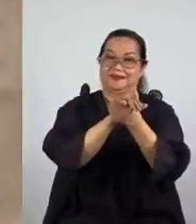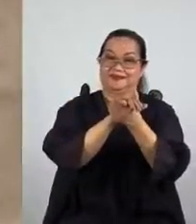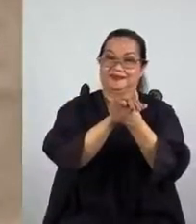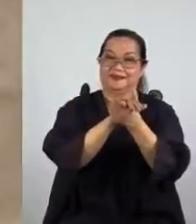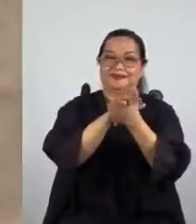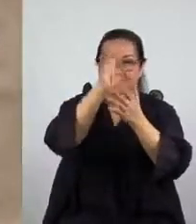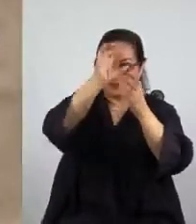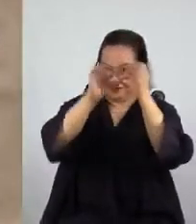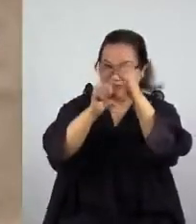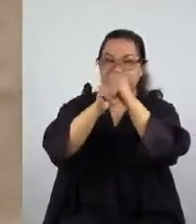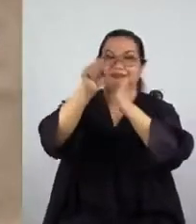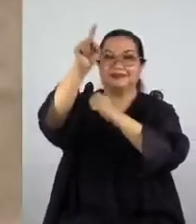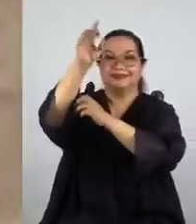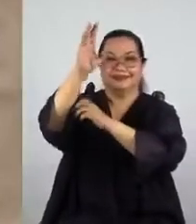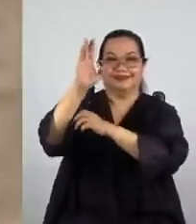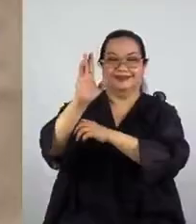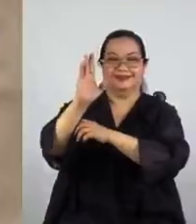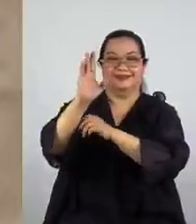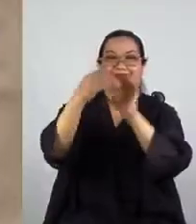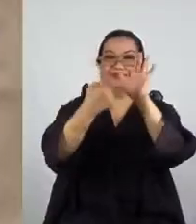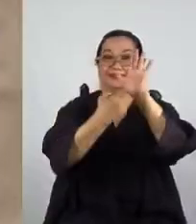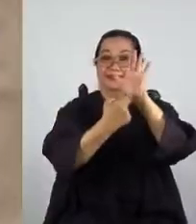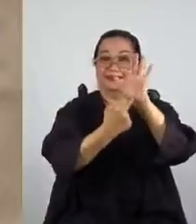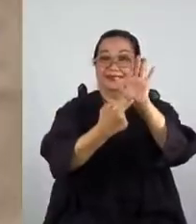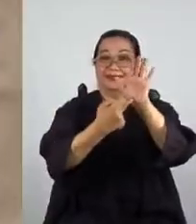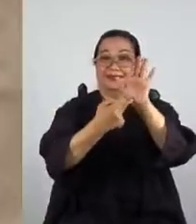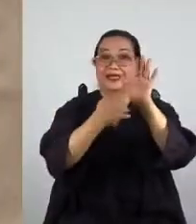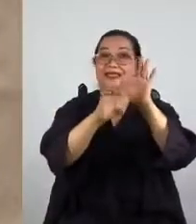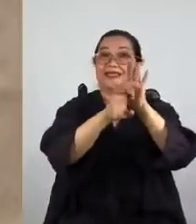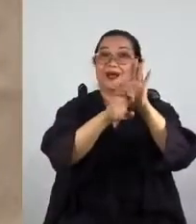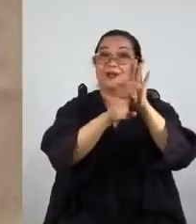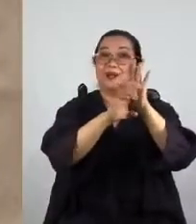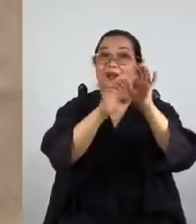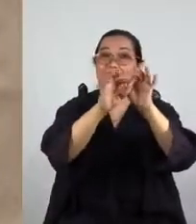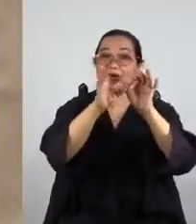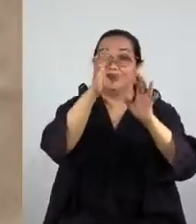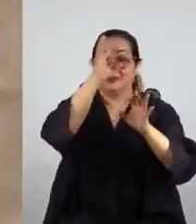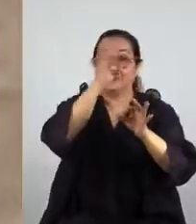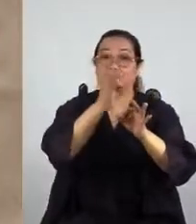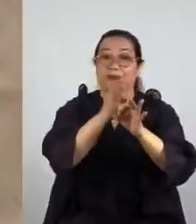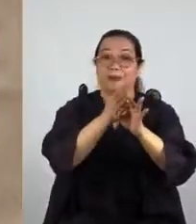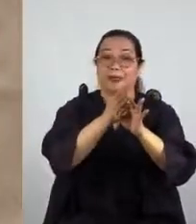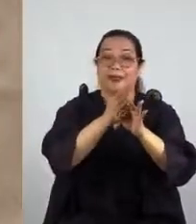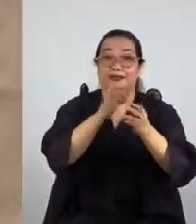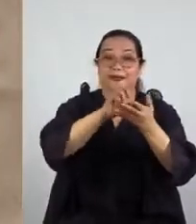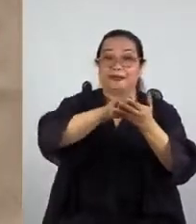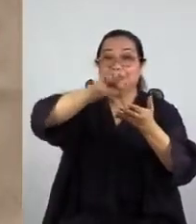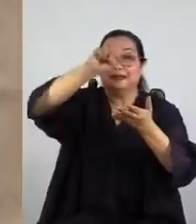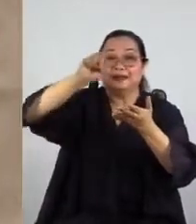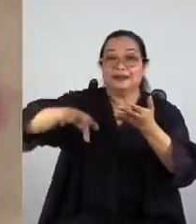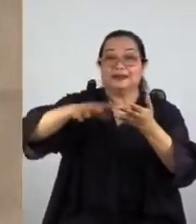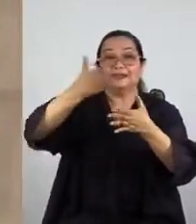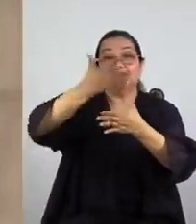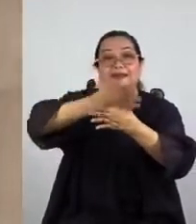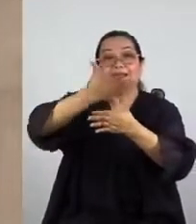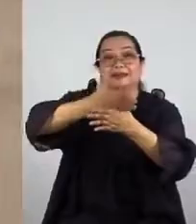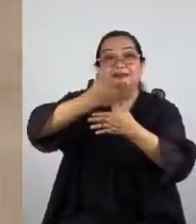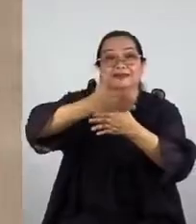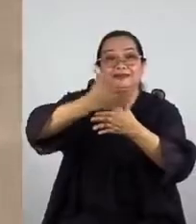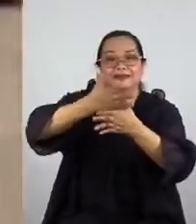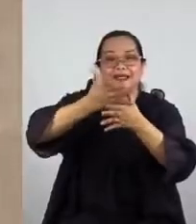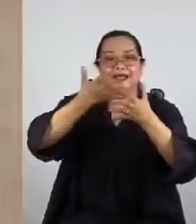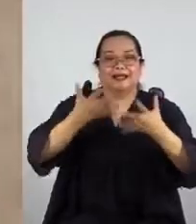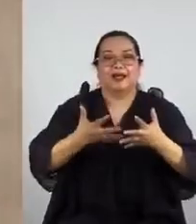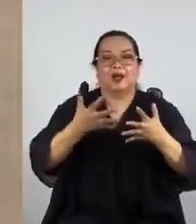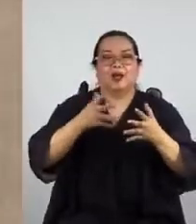They trusted God, these exemplars of faith, by eliminating encumbrances that weigh them down, by